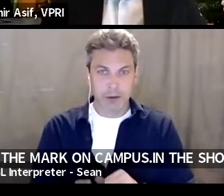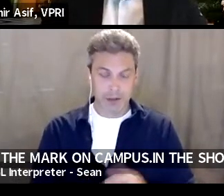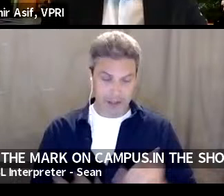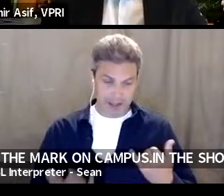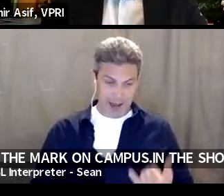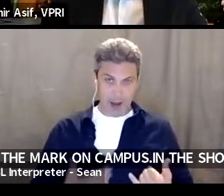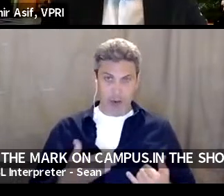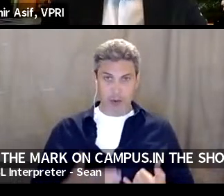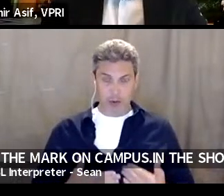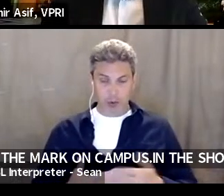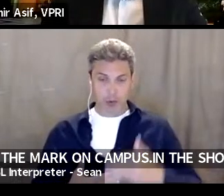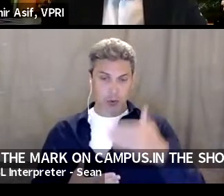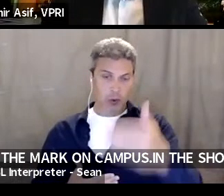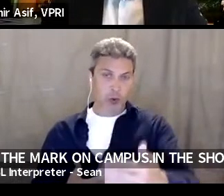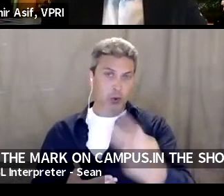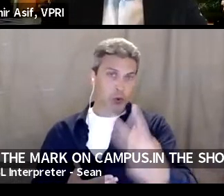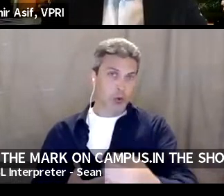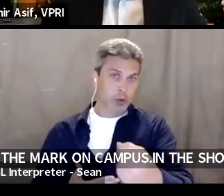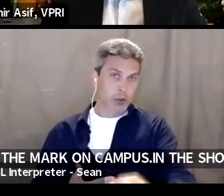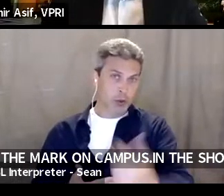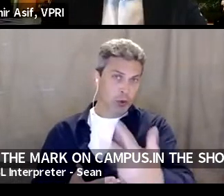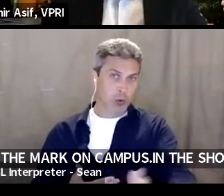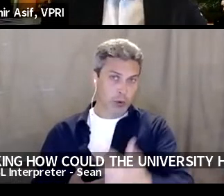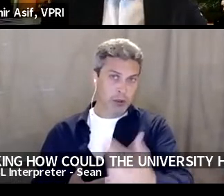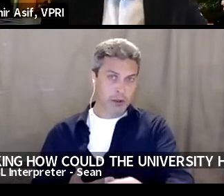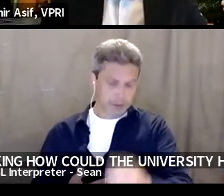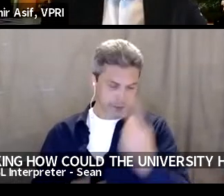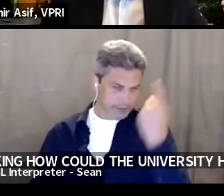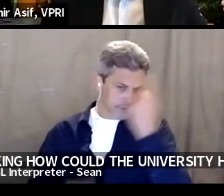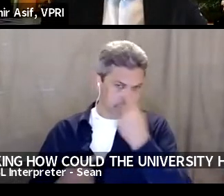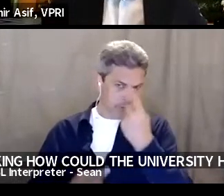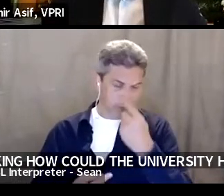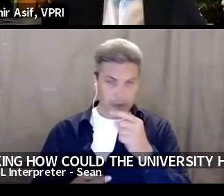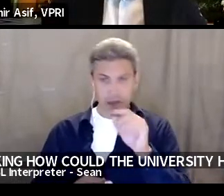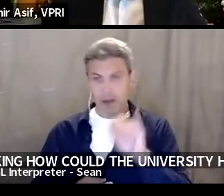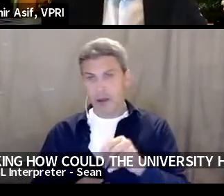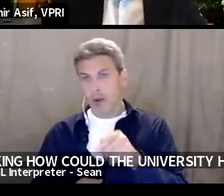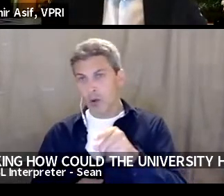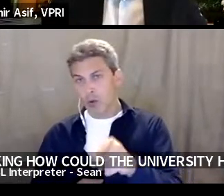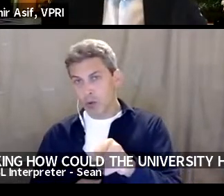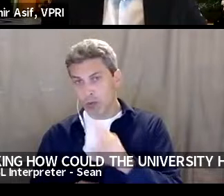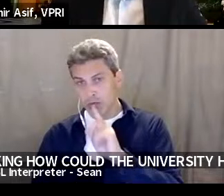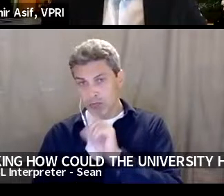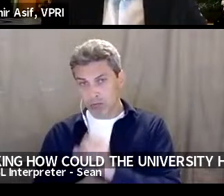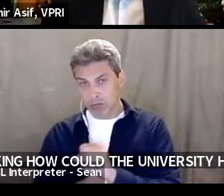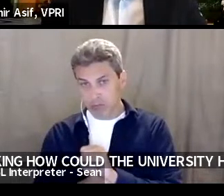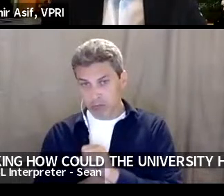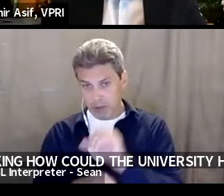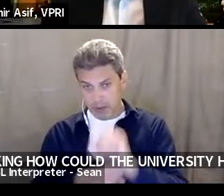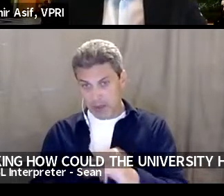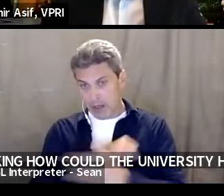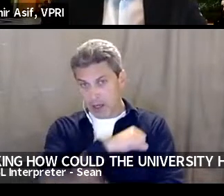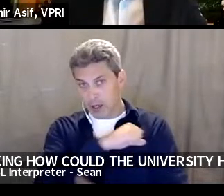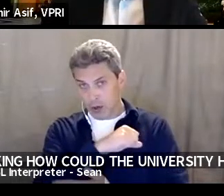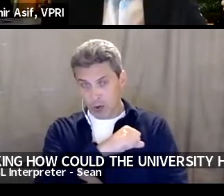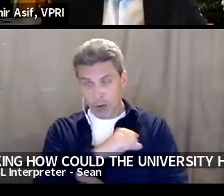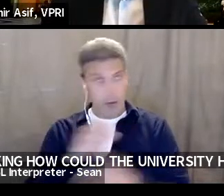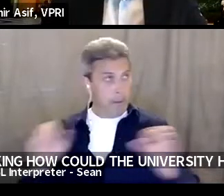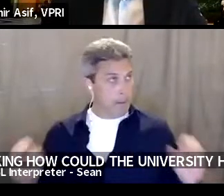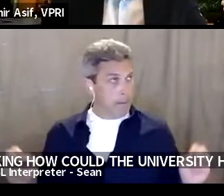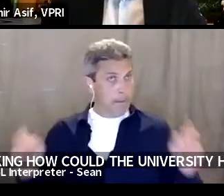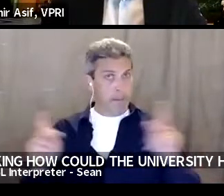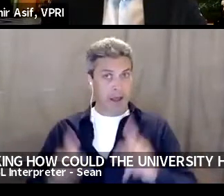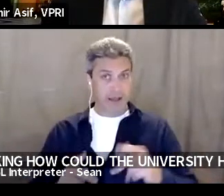now and 2 or 3 years when the country is fully recovered, when demands for enrollment in